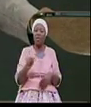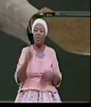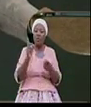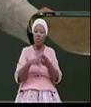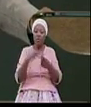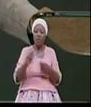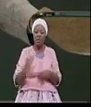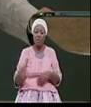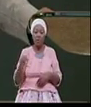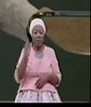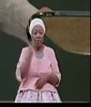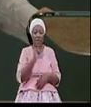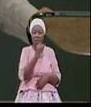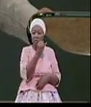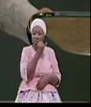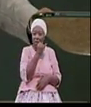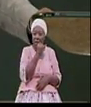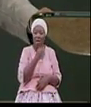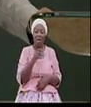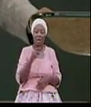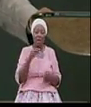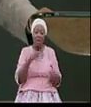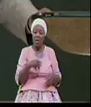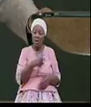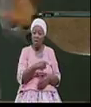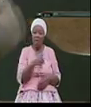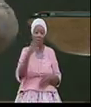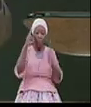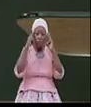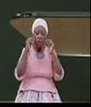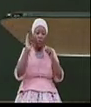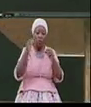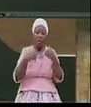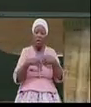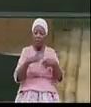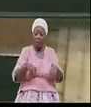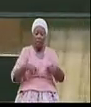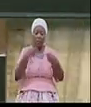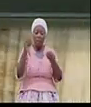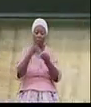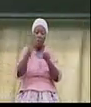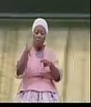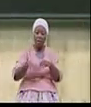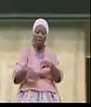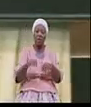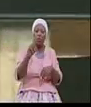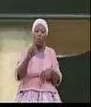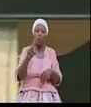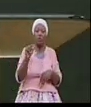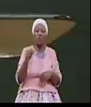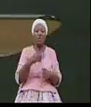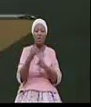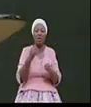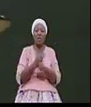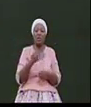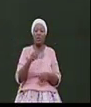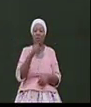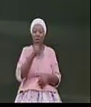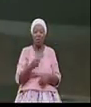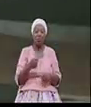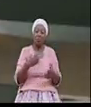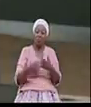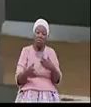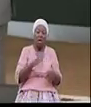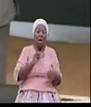unto the children of Israel, he could have been more than 120 years of it. But in any case, I've shown you the